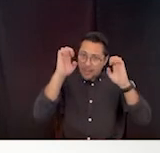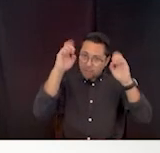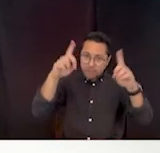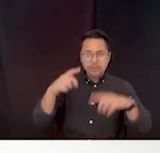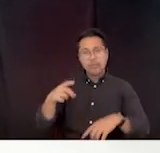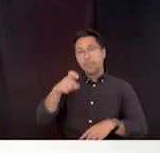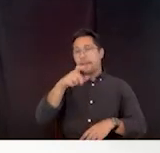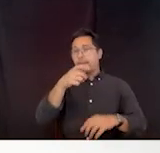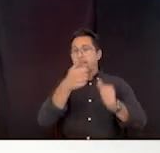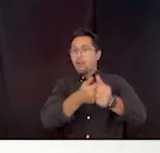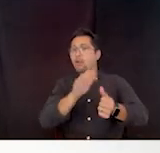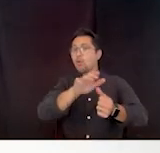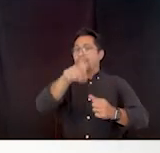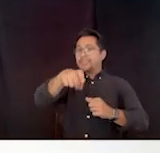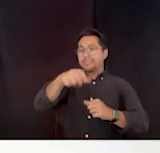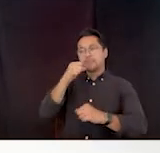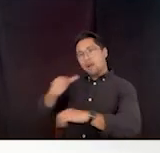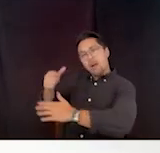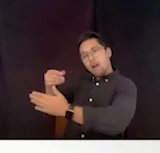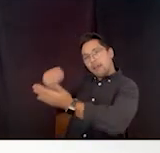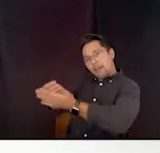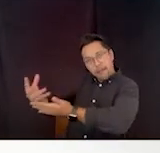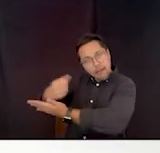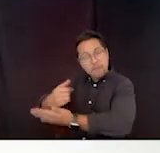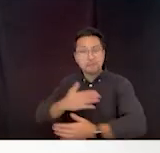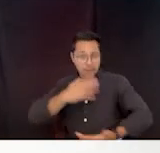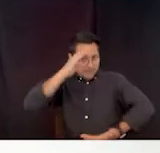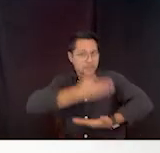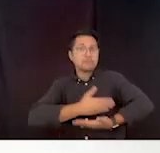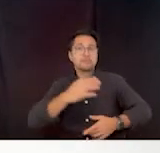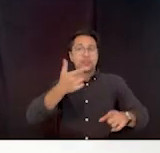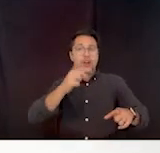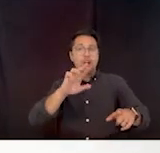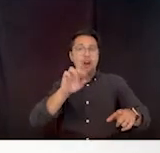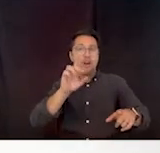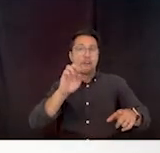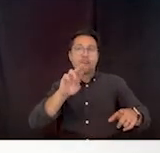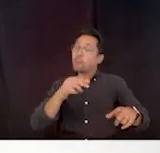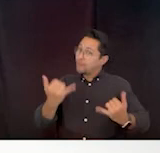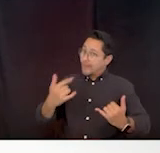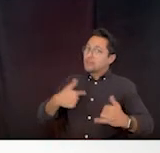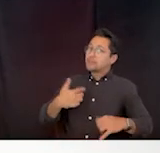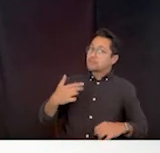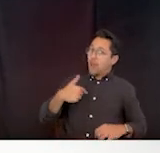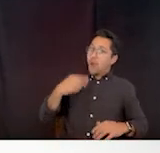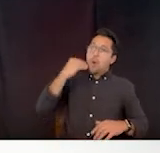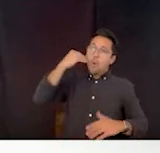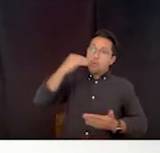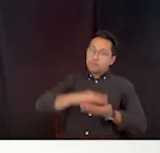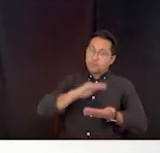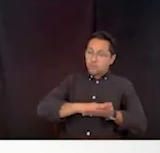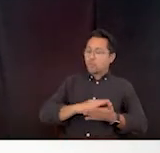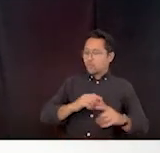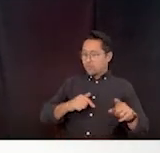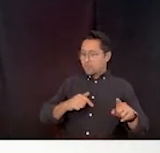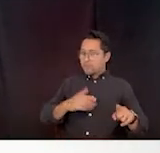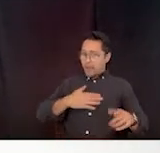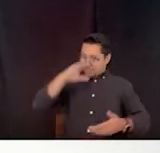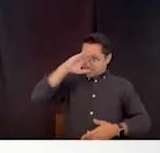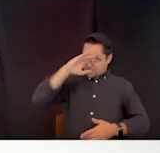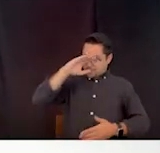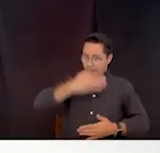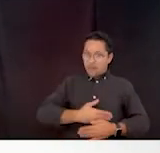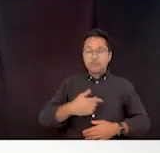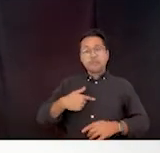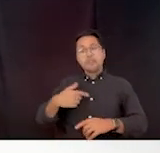income-based. So my son is a Gardner recipient currently because I'm homeschooling him. So the Gardner is for students that are not enrolled in